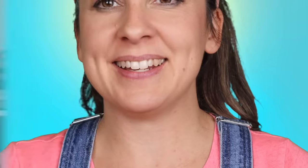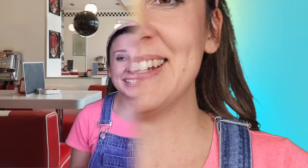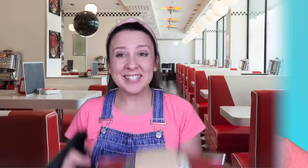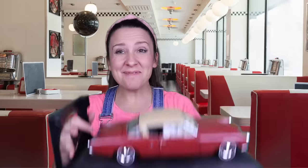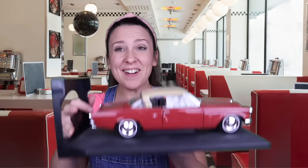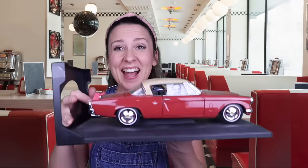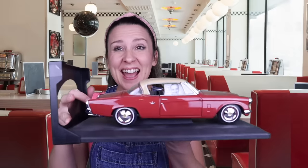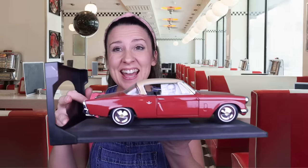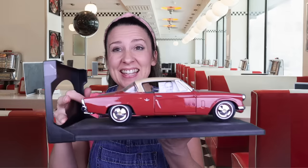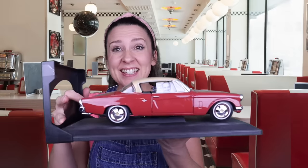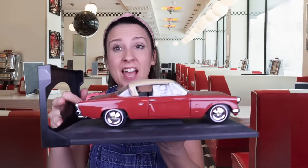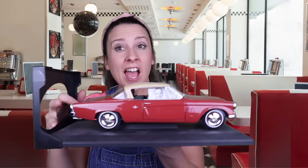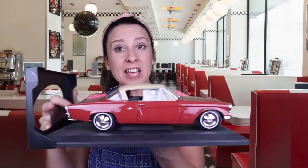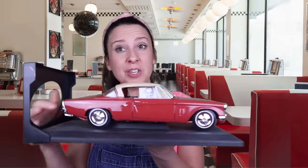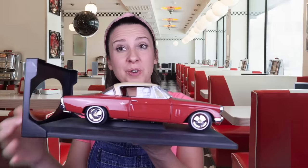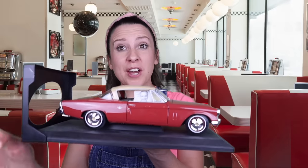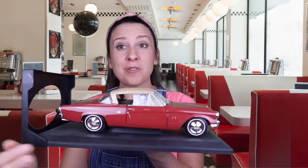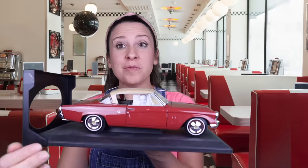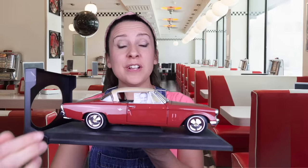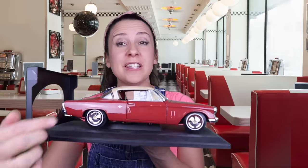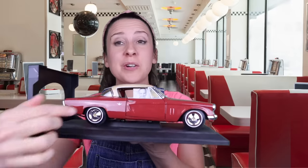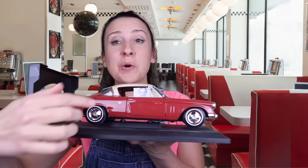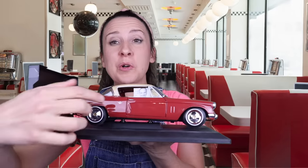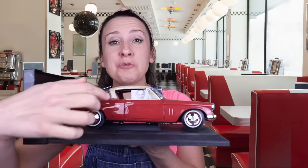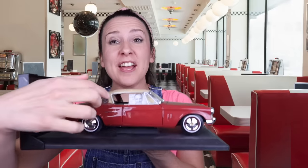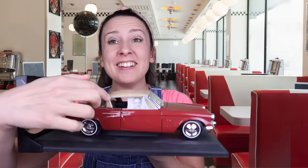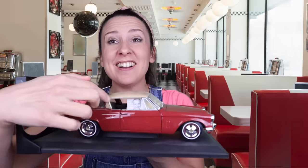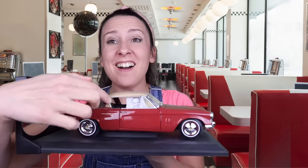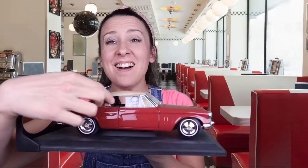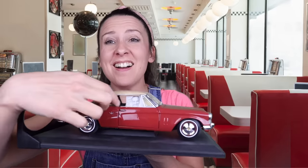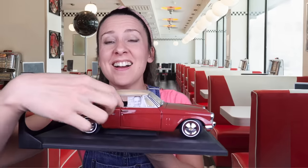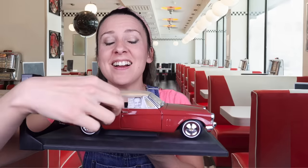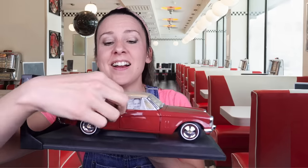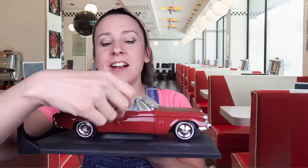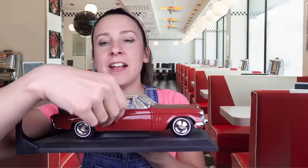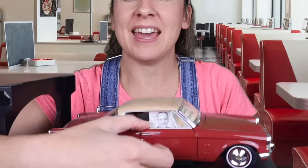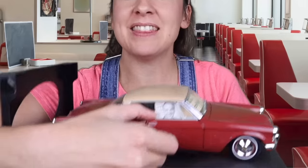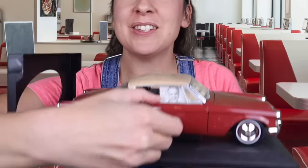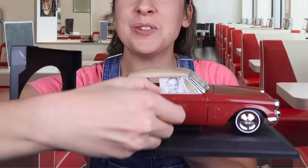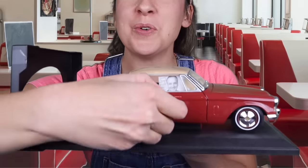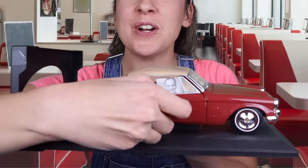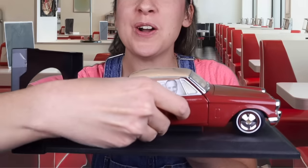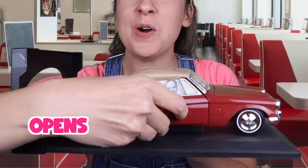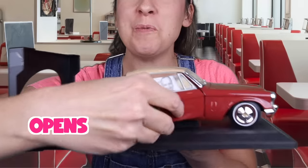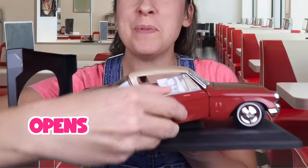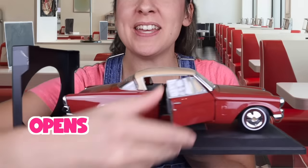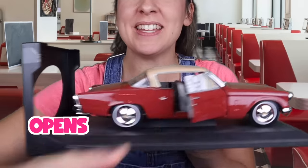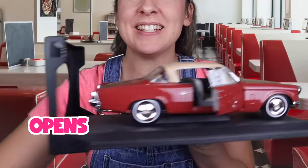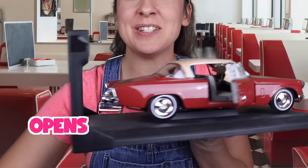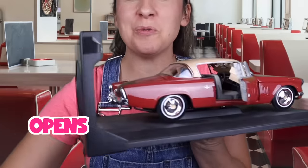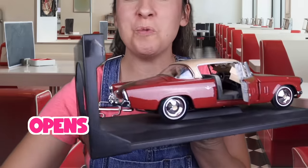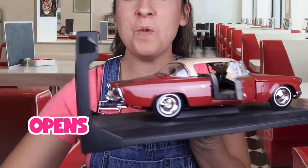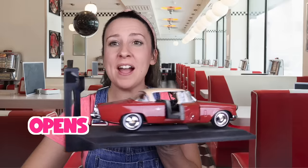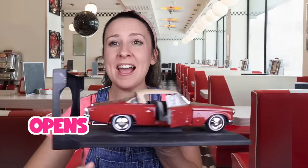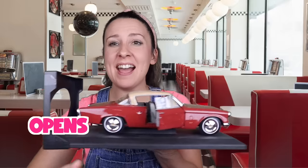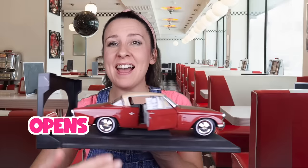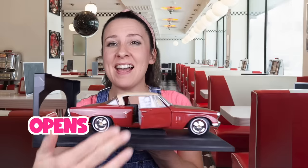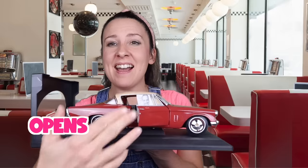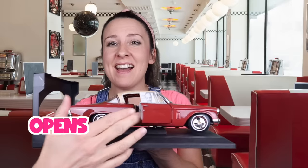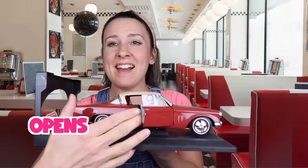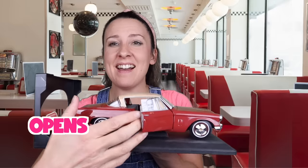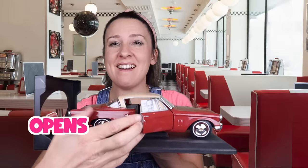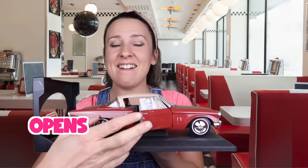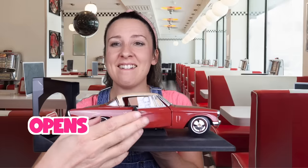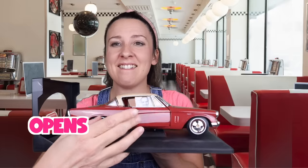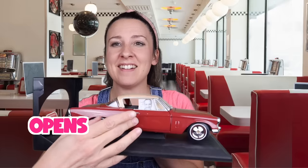Pin. Surprise! You got a really cool red car! And the door opens!